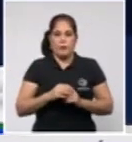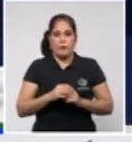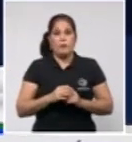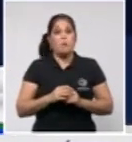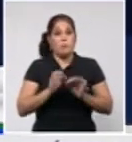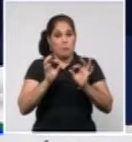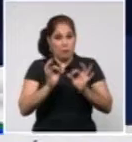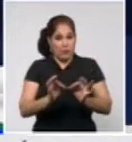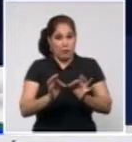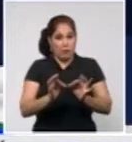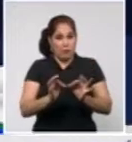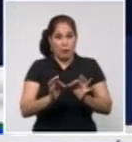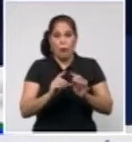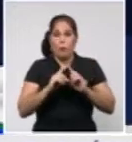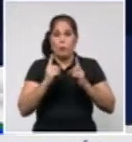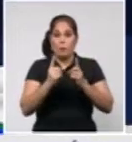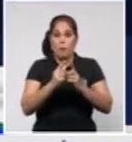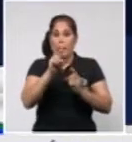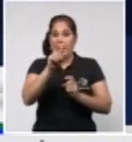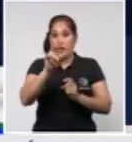4,893 people, or